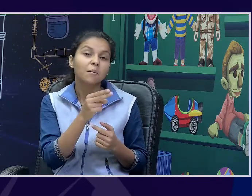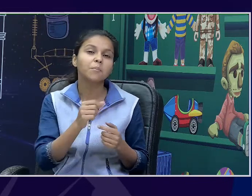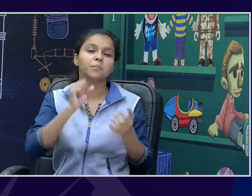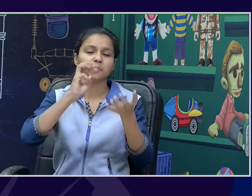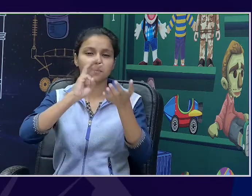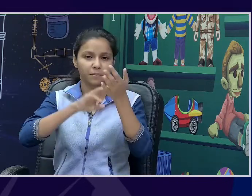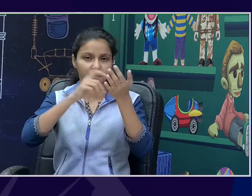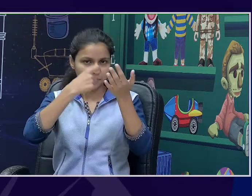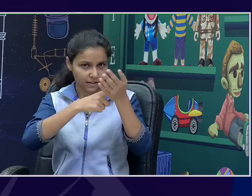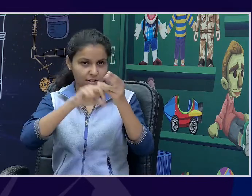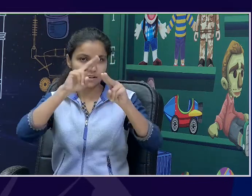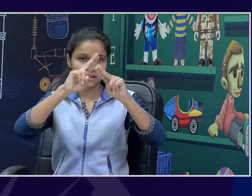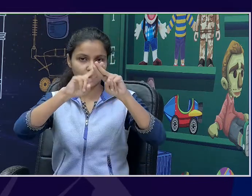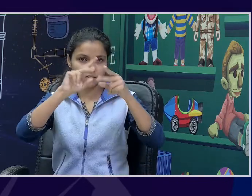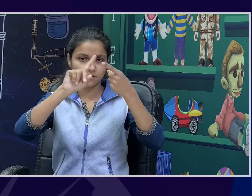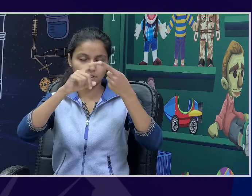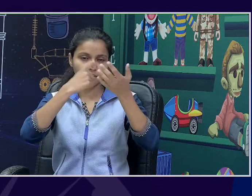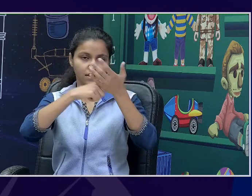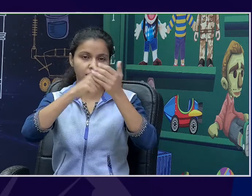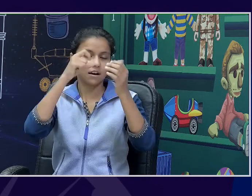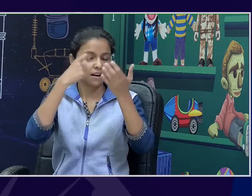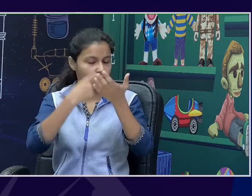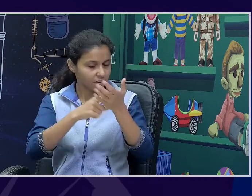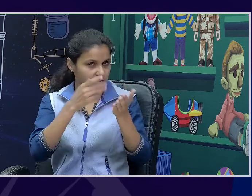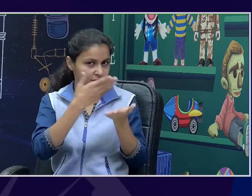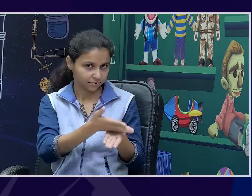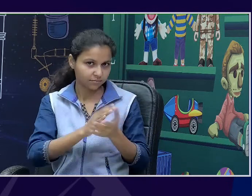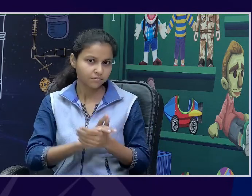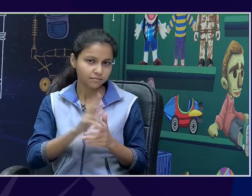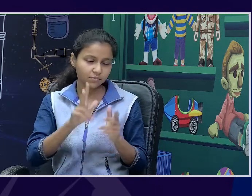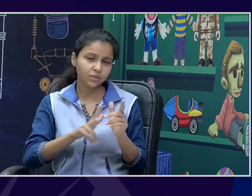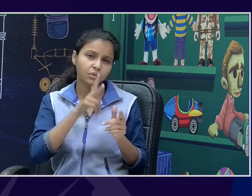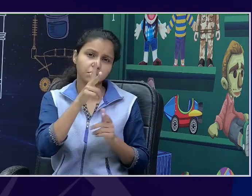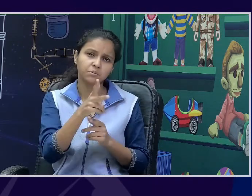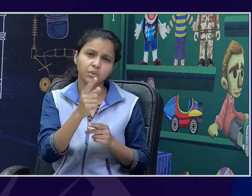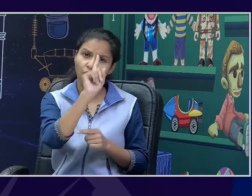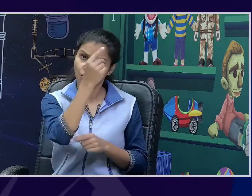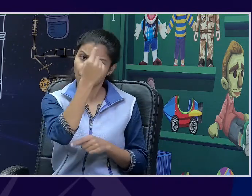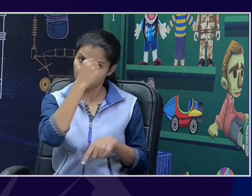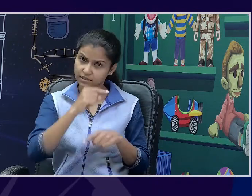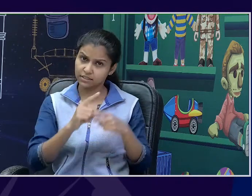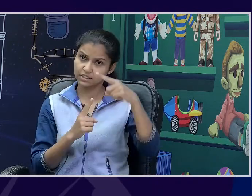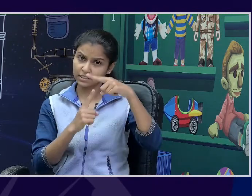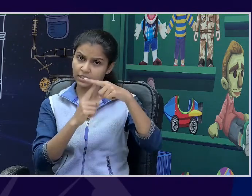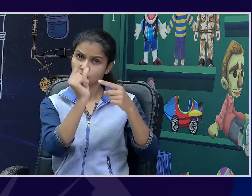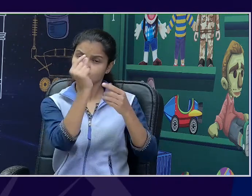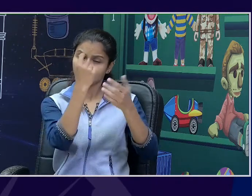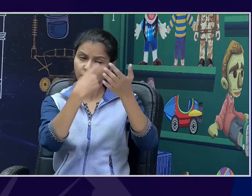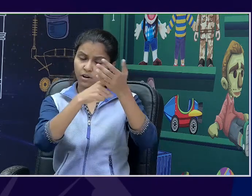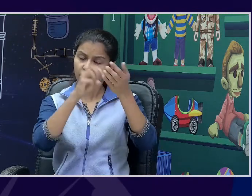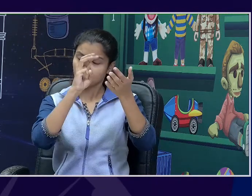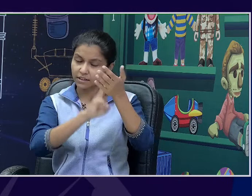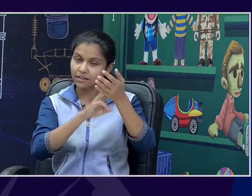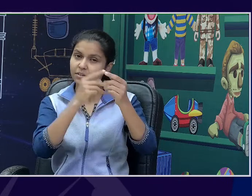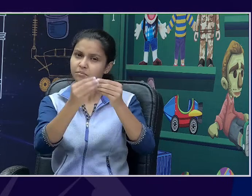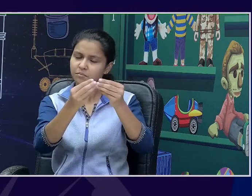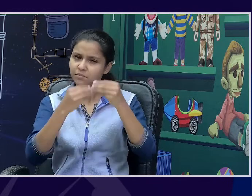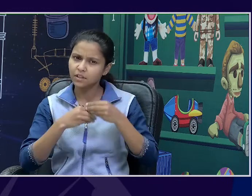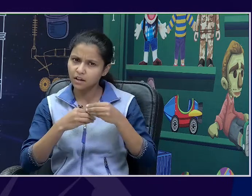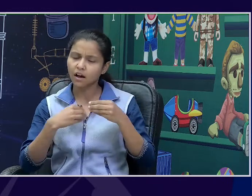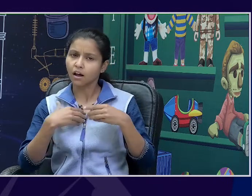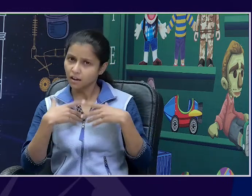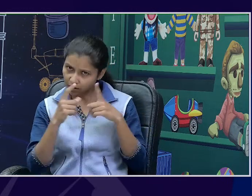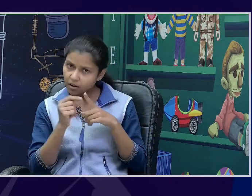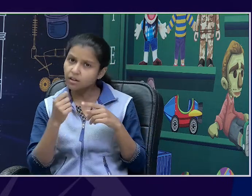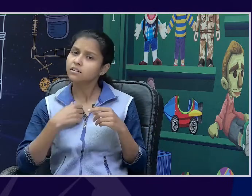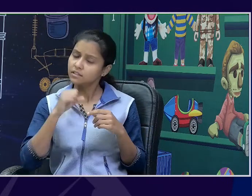in order to defeat him, what term throughout the chapter, one term that he uses is that I am